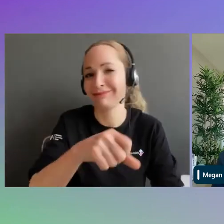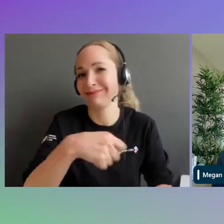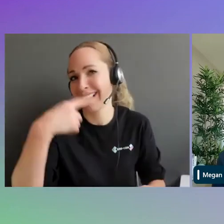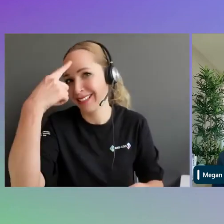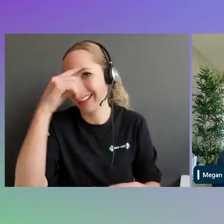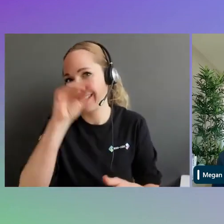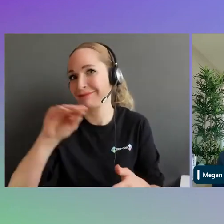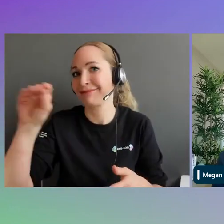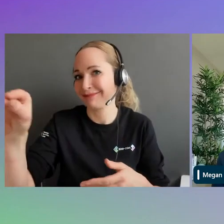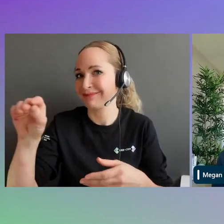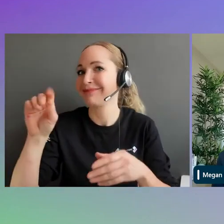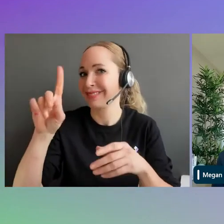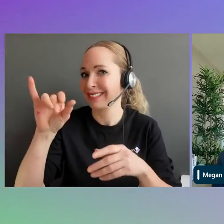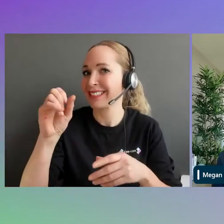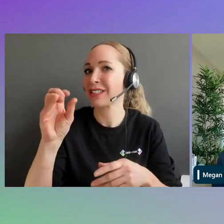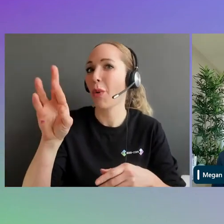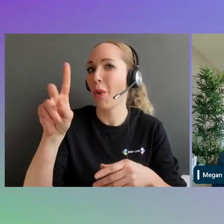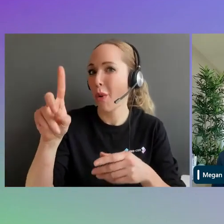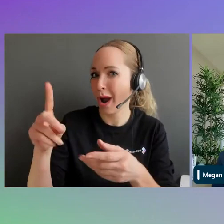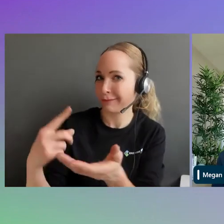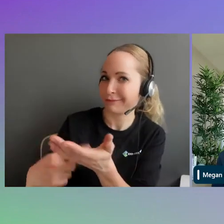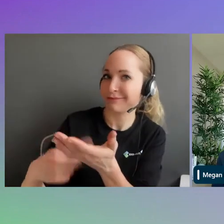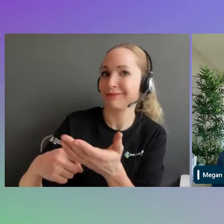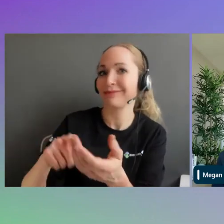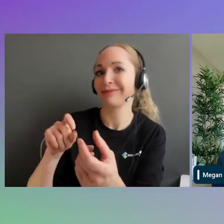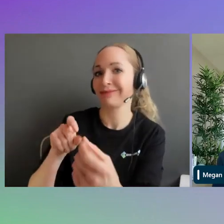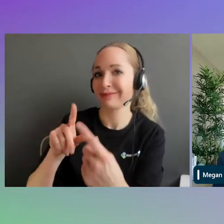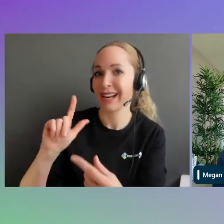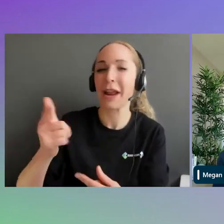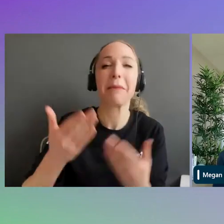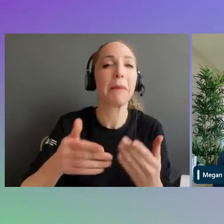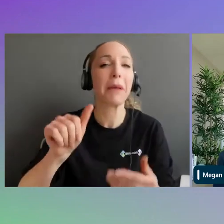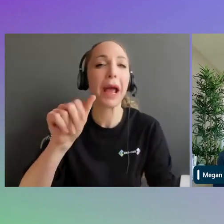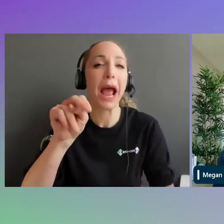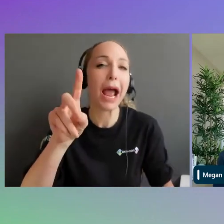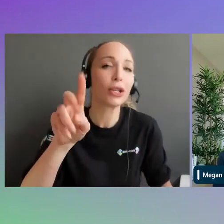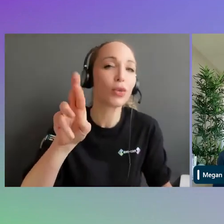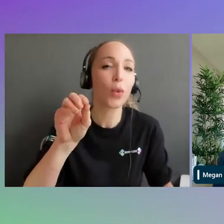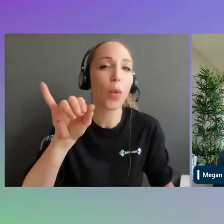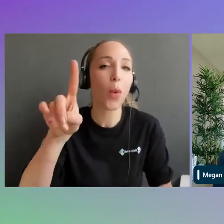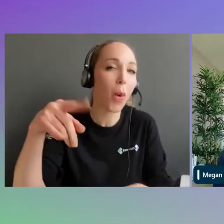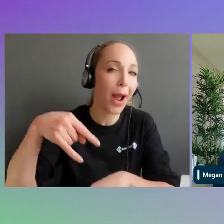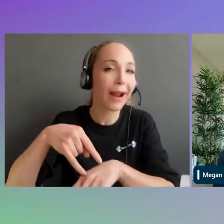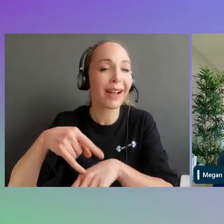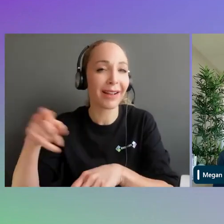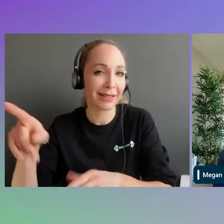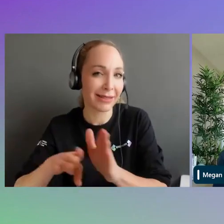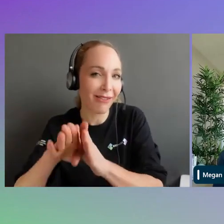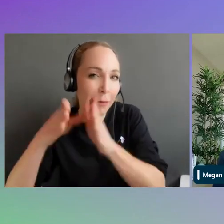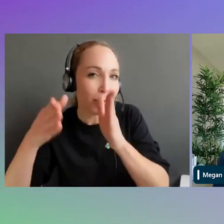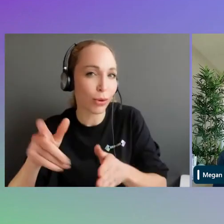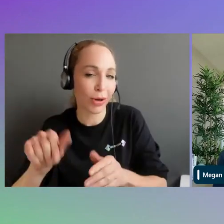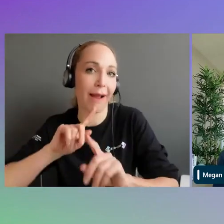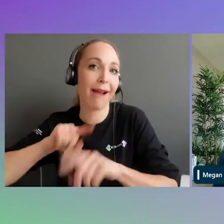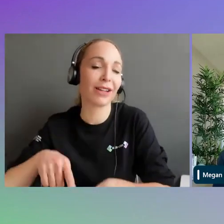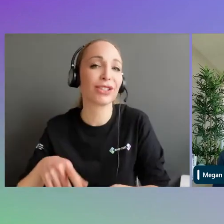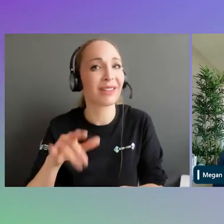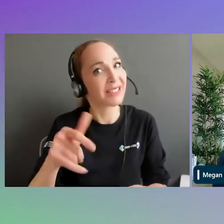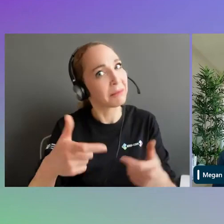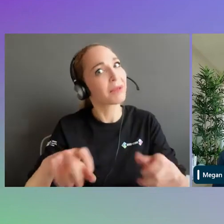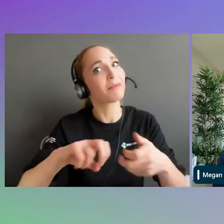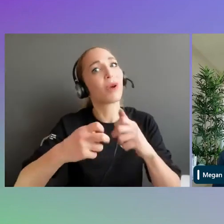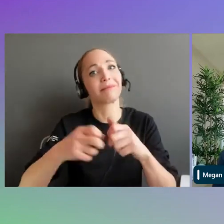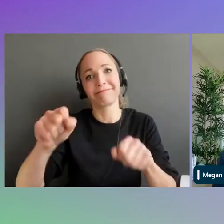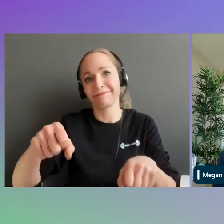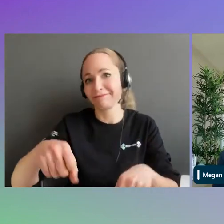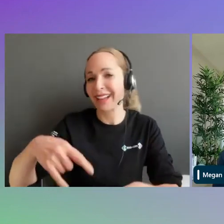would say it is a big problem, though, with focus being on multiple levels in Android apps due to the way